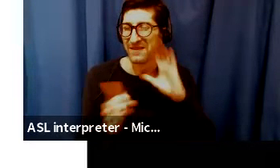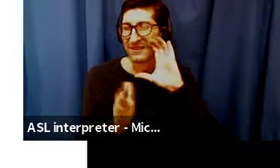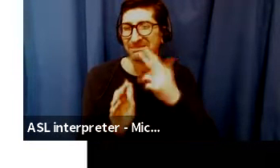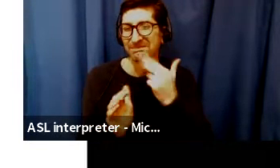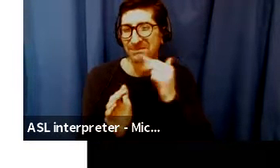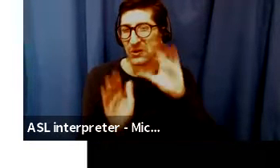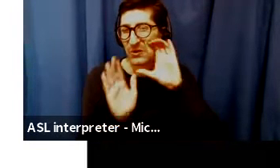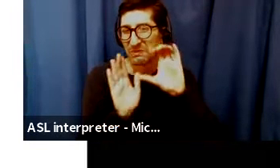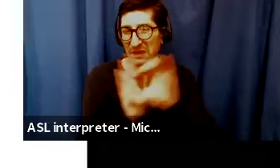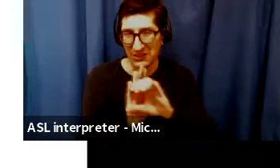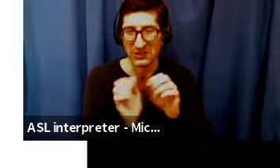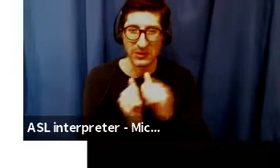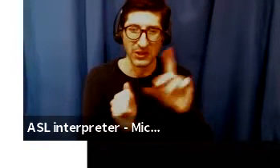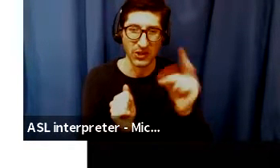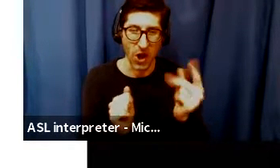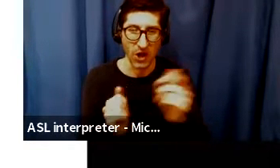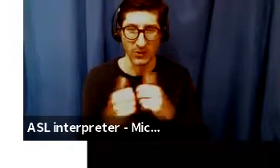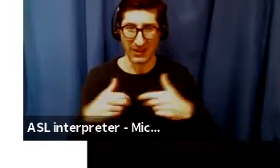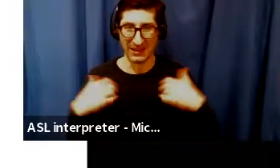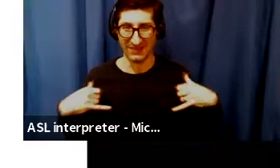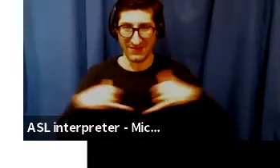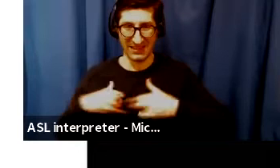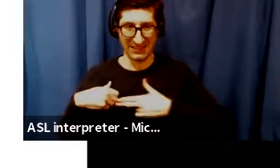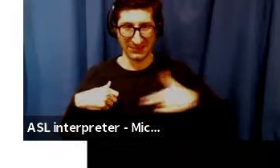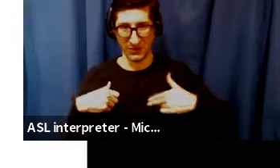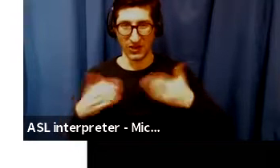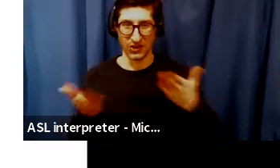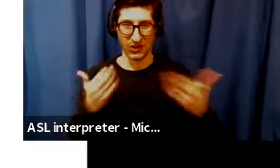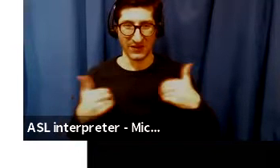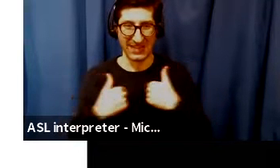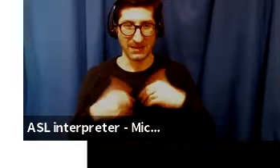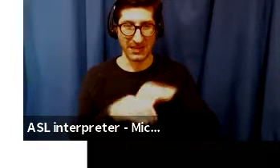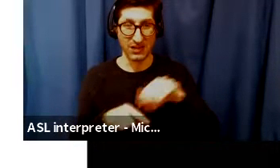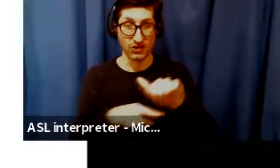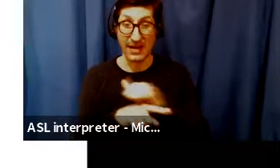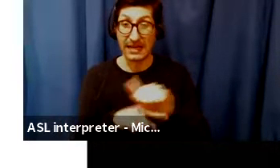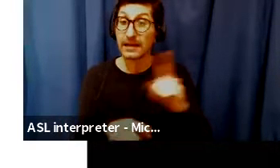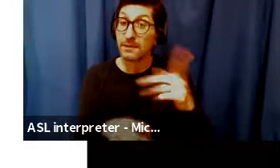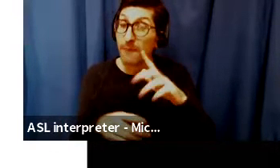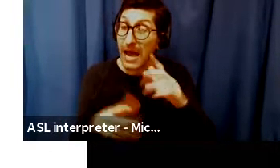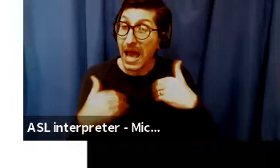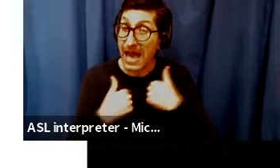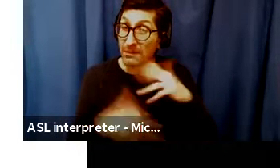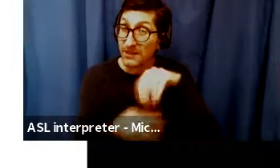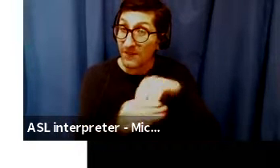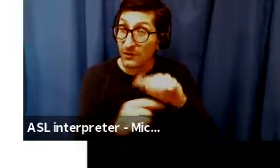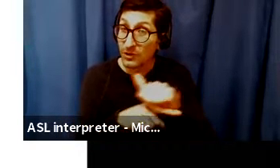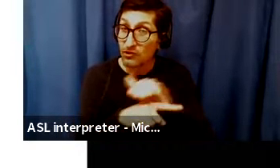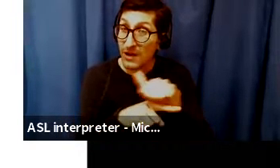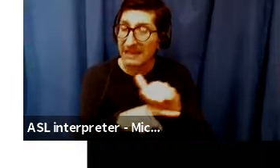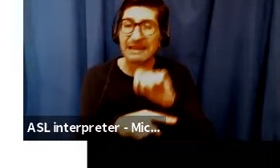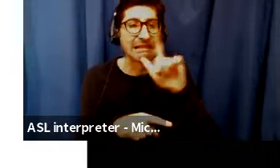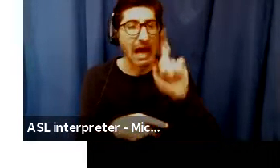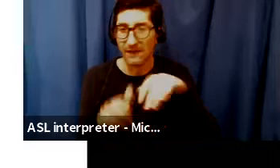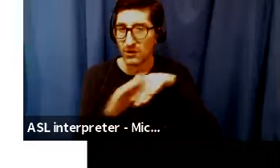dog in training, vest on. The ADA does not require allowing service animals in training, but coverage is required by some